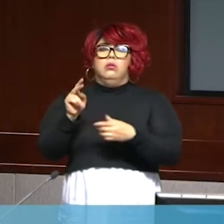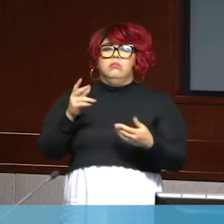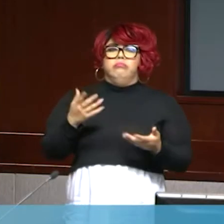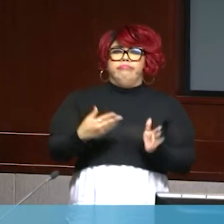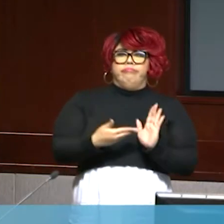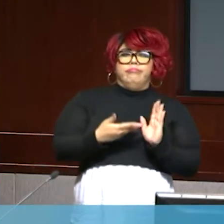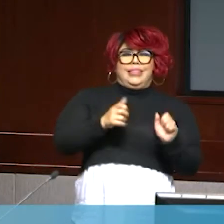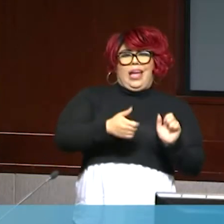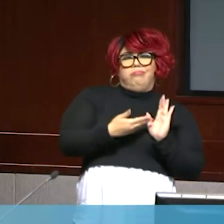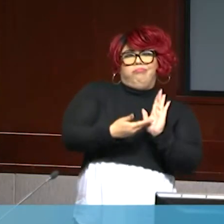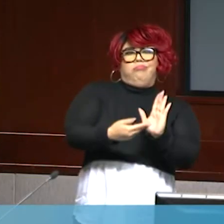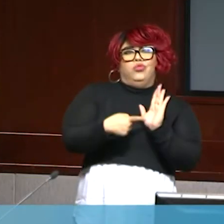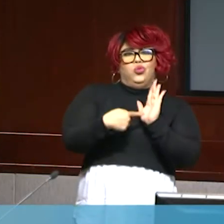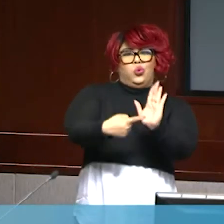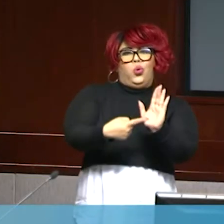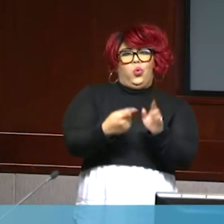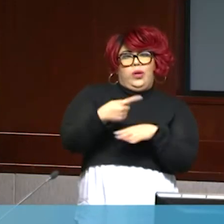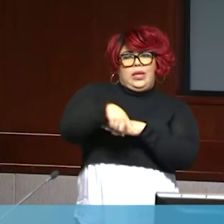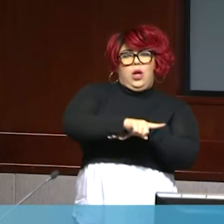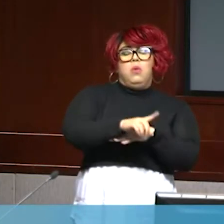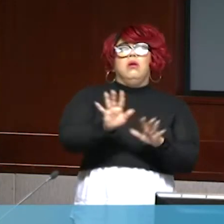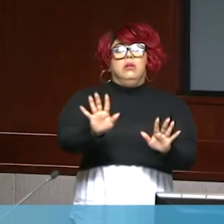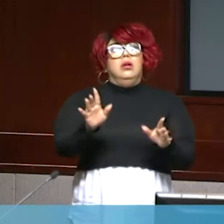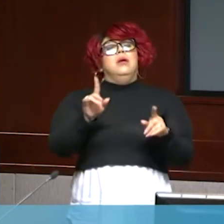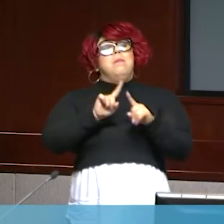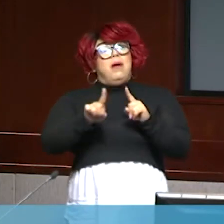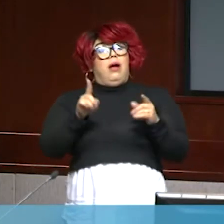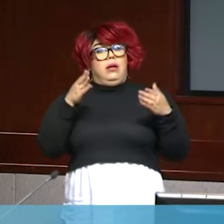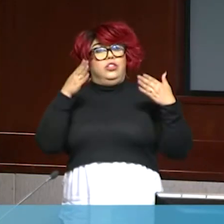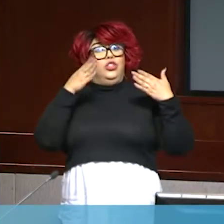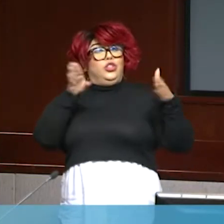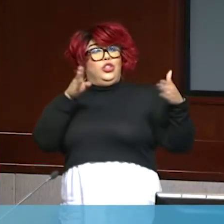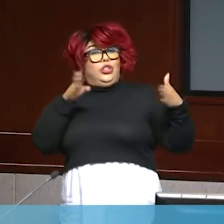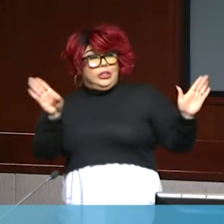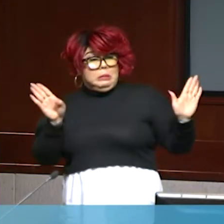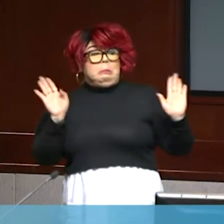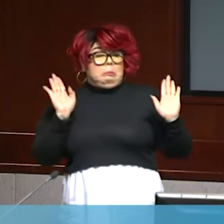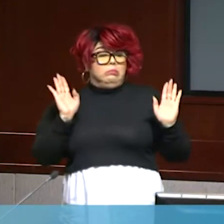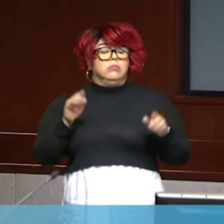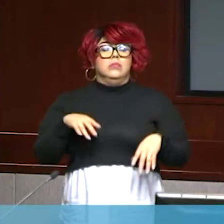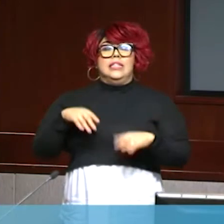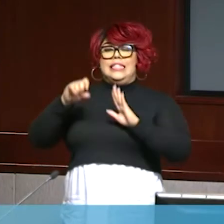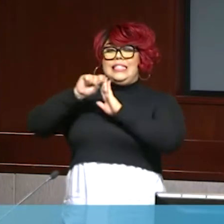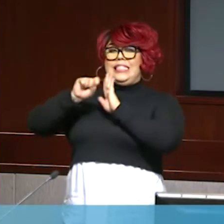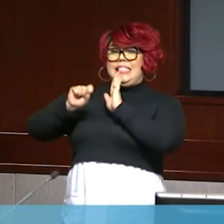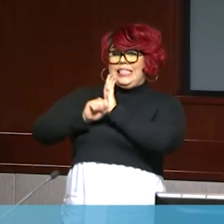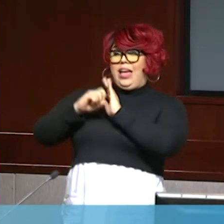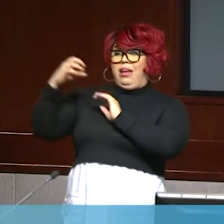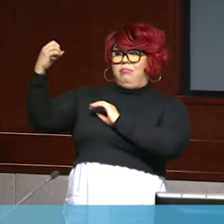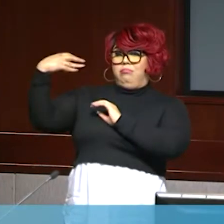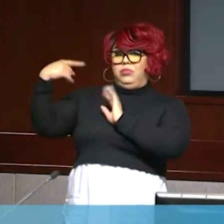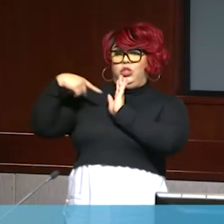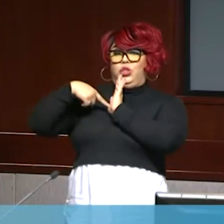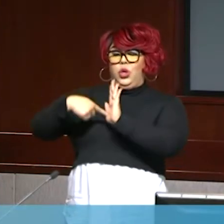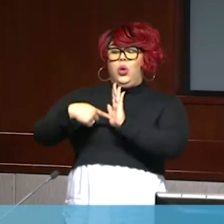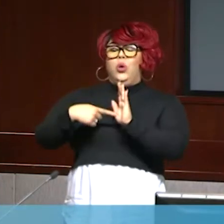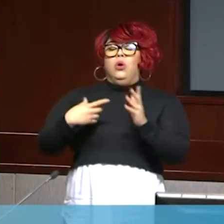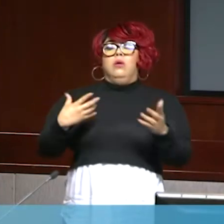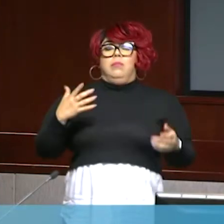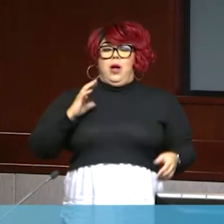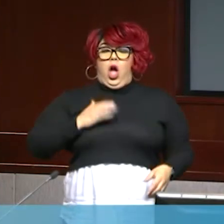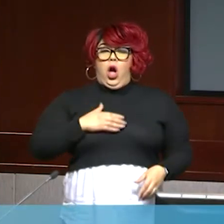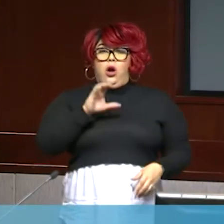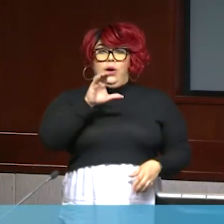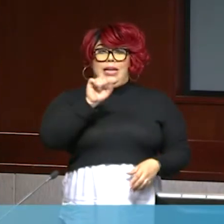In general terms, the models that the state have shared with us shows that our cases will continue to